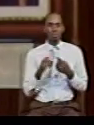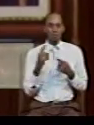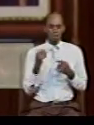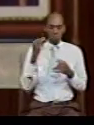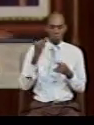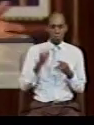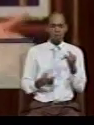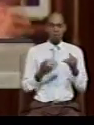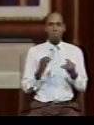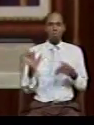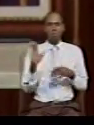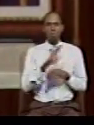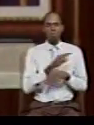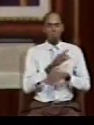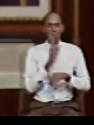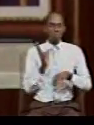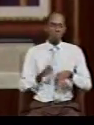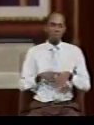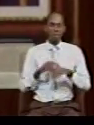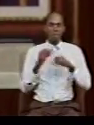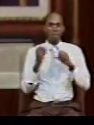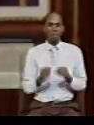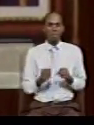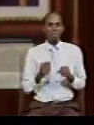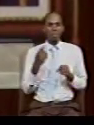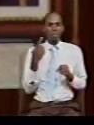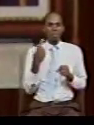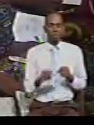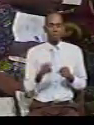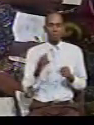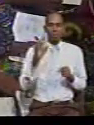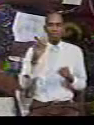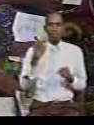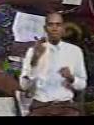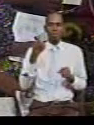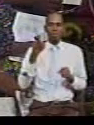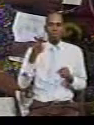natural power, the super will take over.